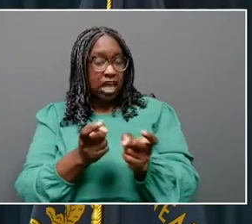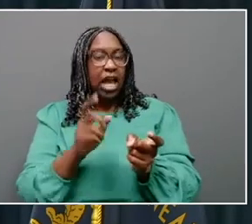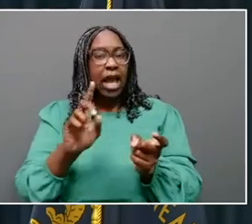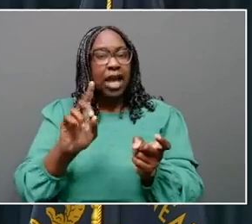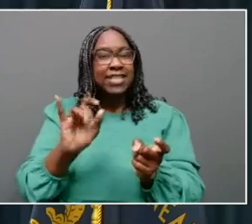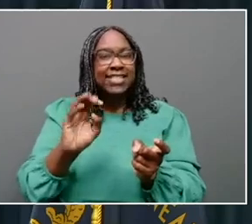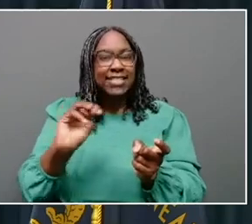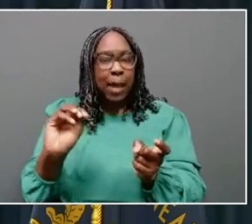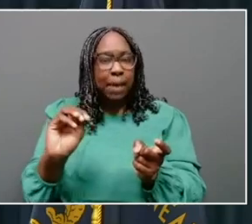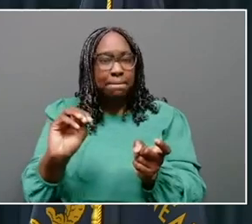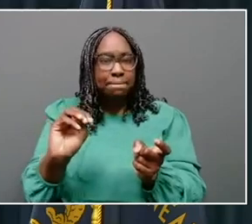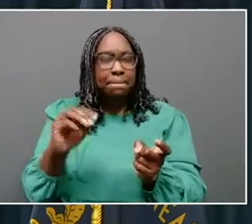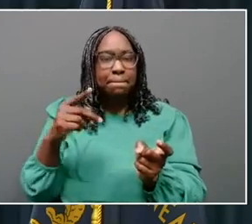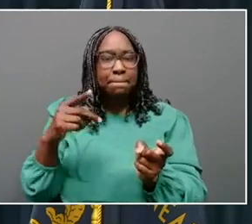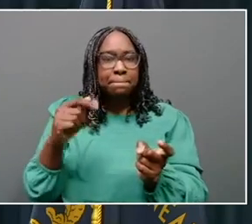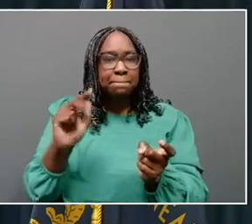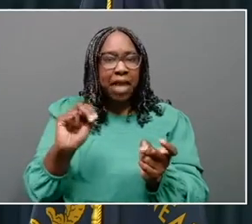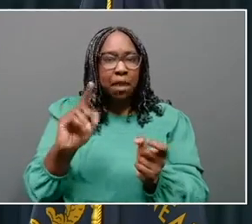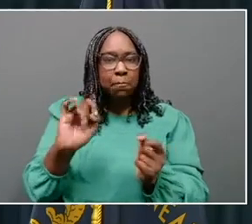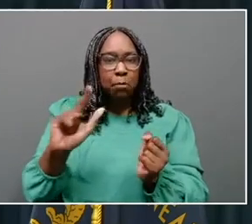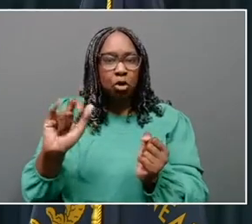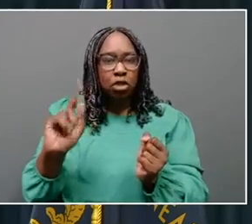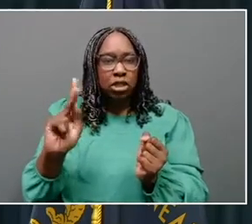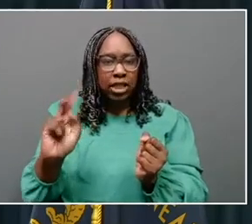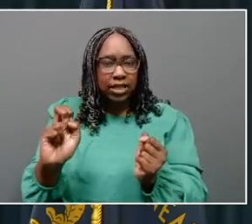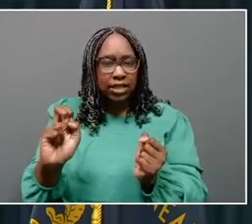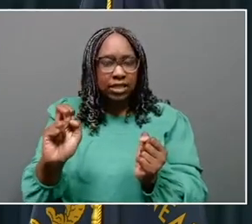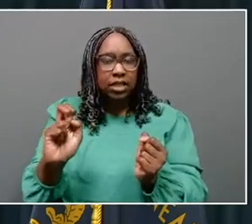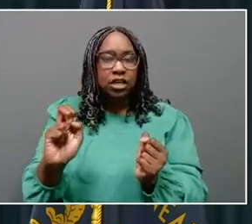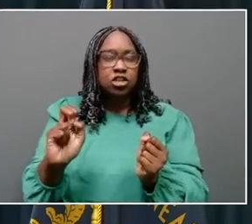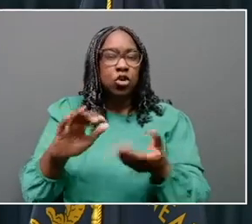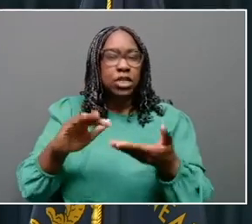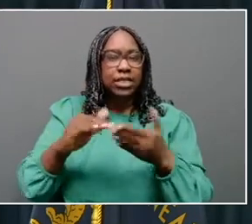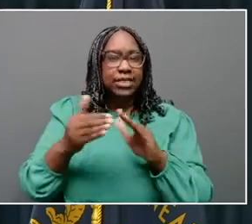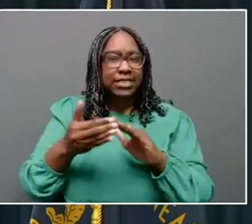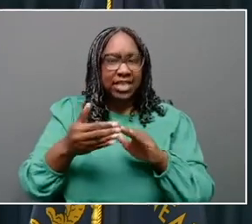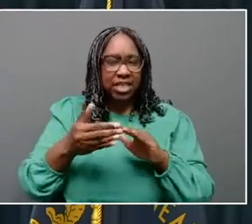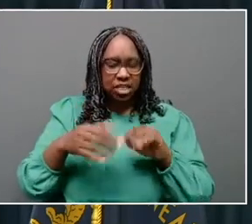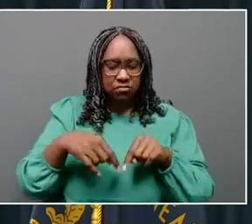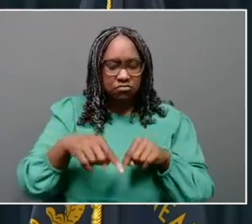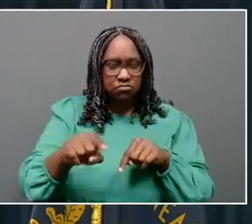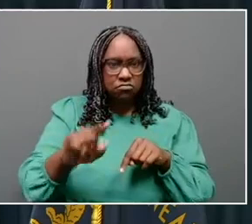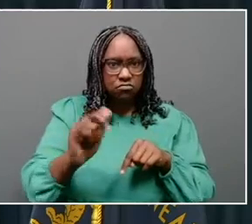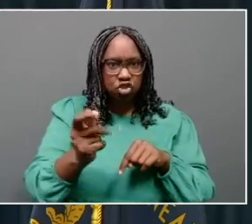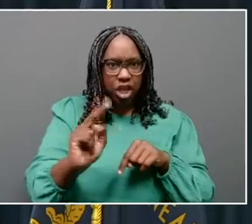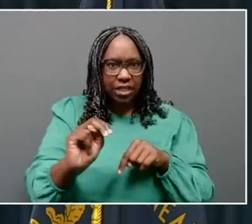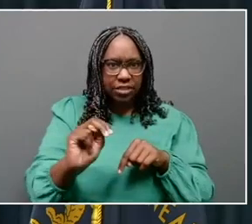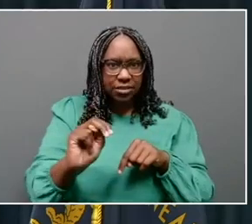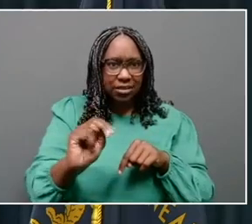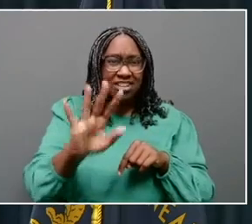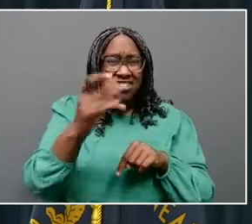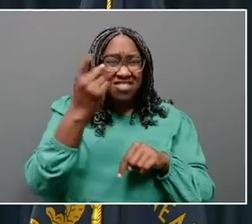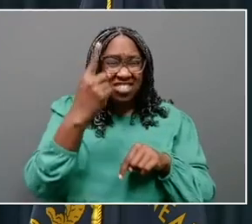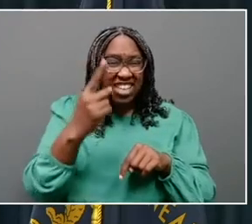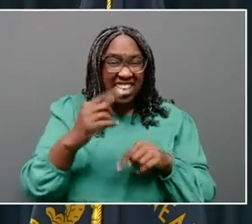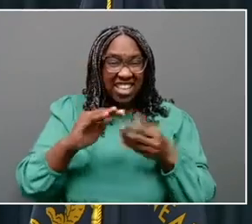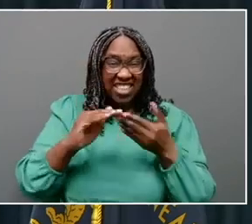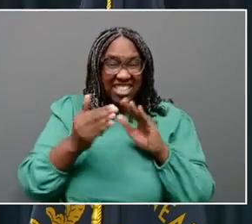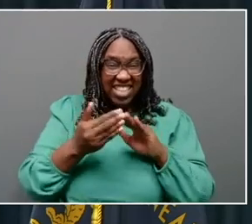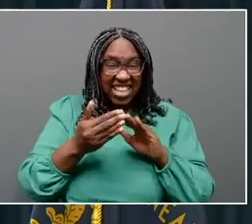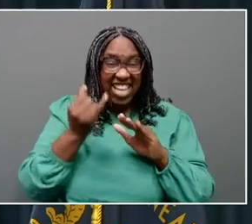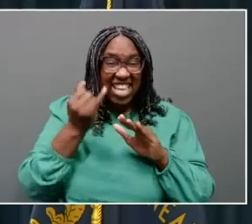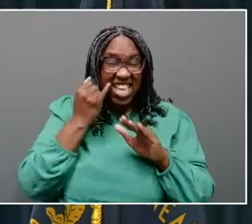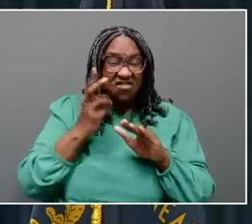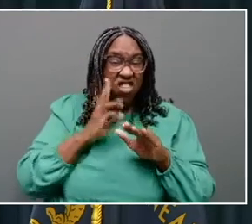Panbowl Lake, and it carries Kentucky 15 through the city limits of Jackson. So it cuts off the city in times of flooding if it fails